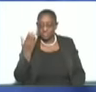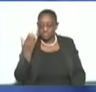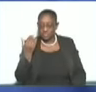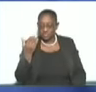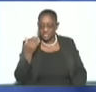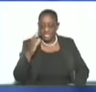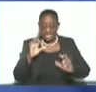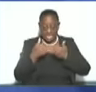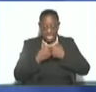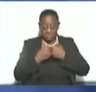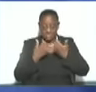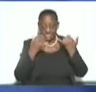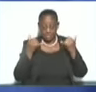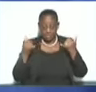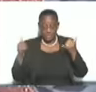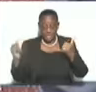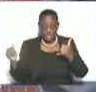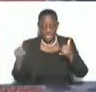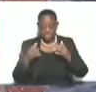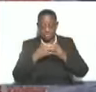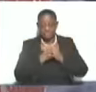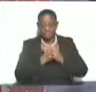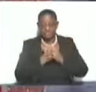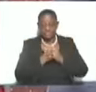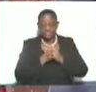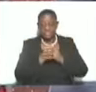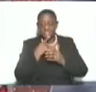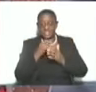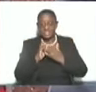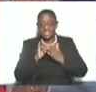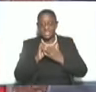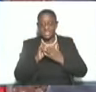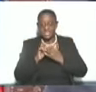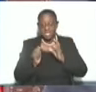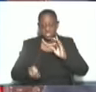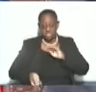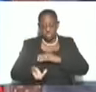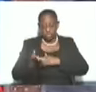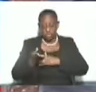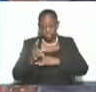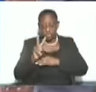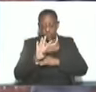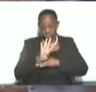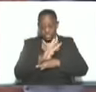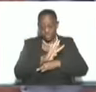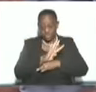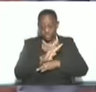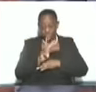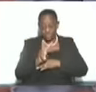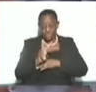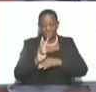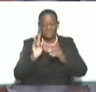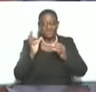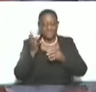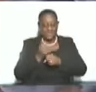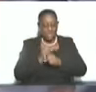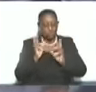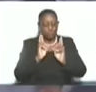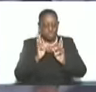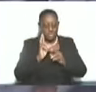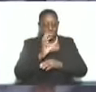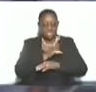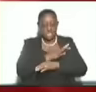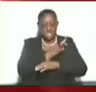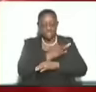games in total, including the championship. Softball 2-for-2 this weekend. Get ready. For ZNS Total Sports, I'm